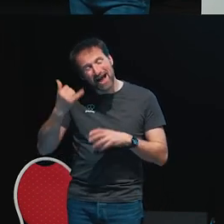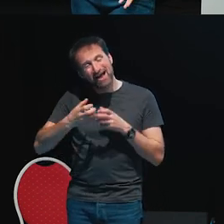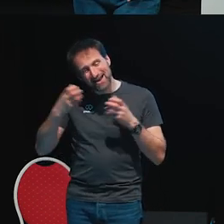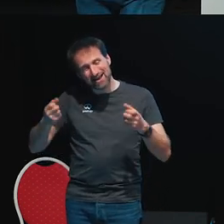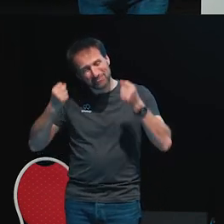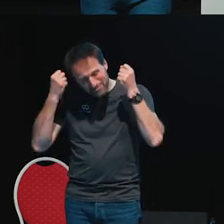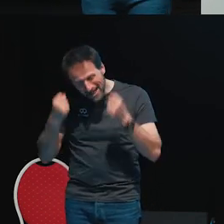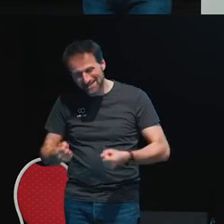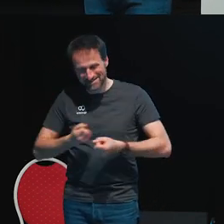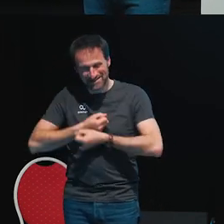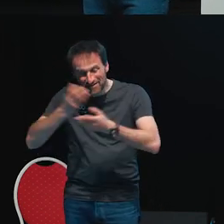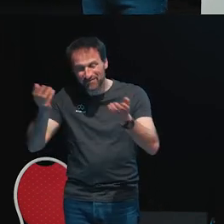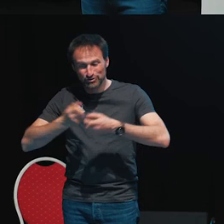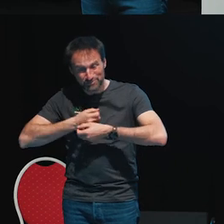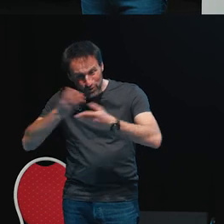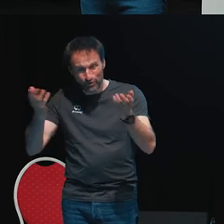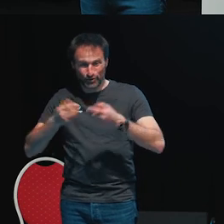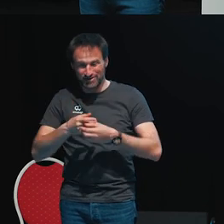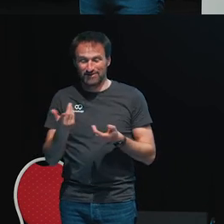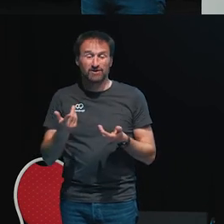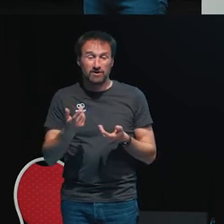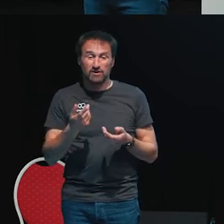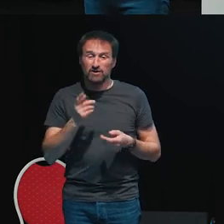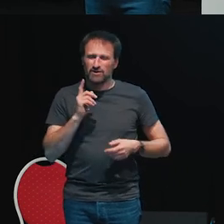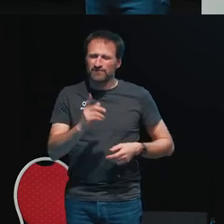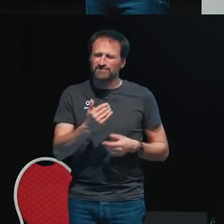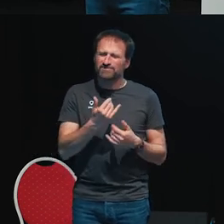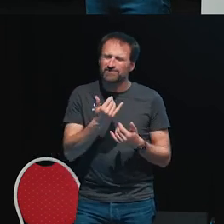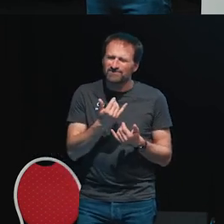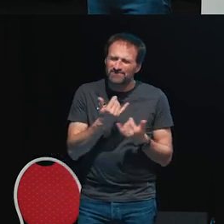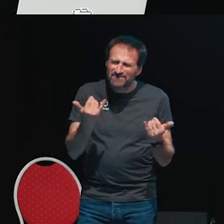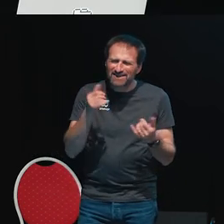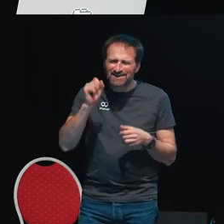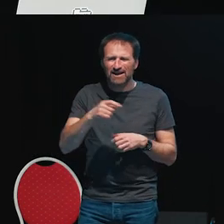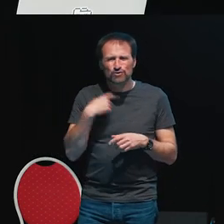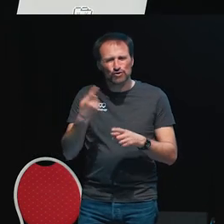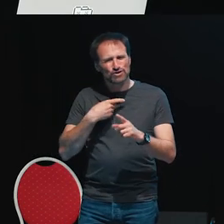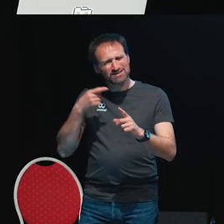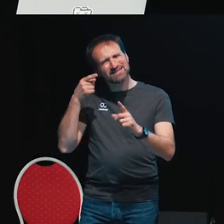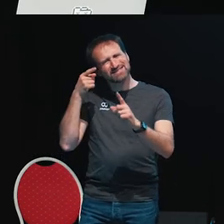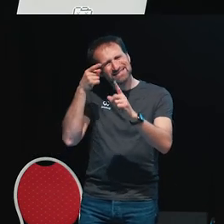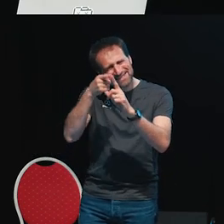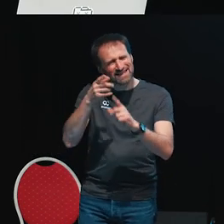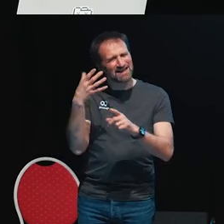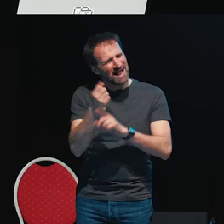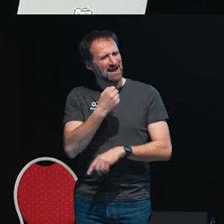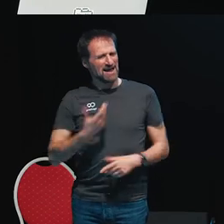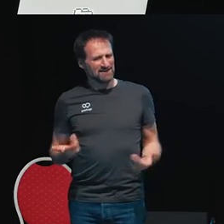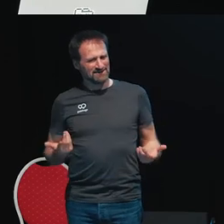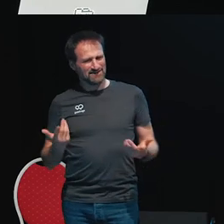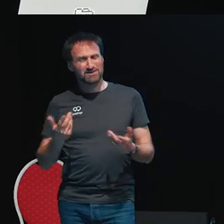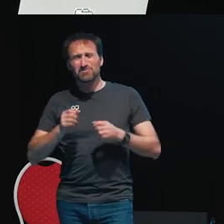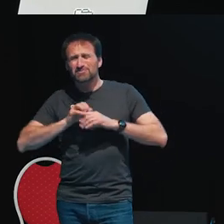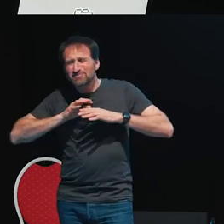massively multiplayer. So like, how objective of here is that even though it is massively